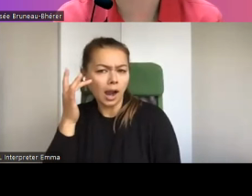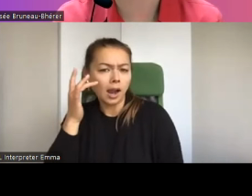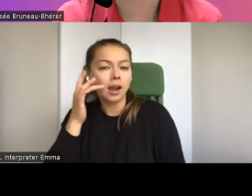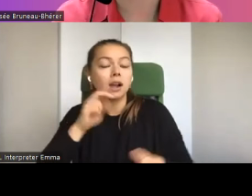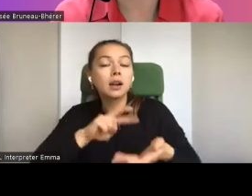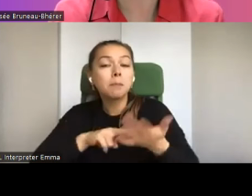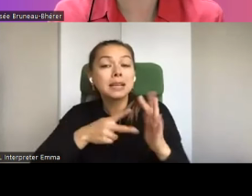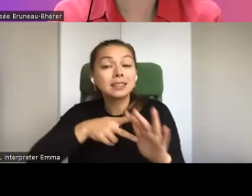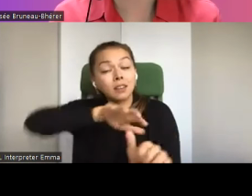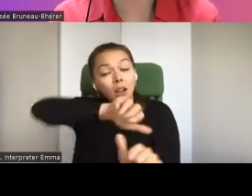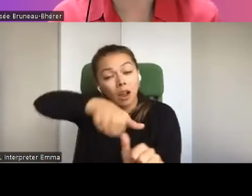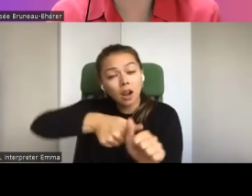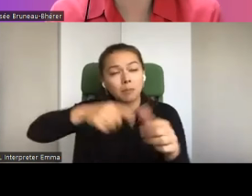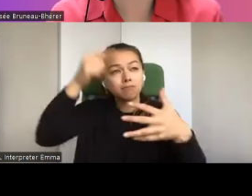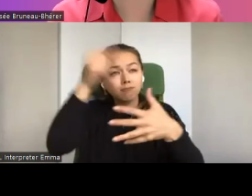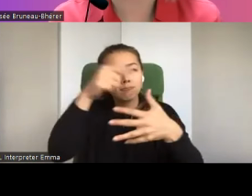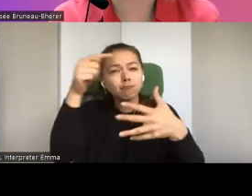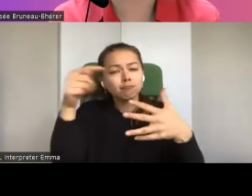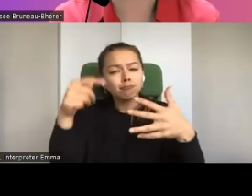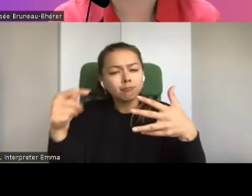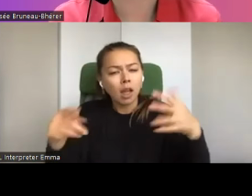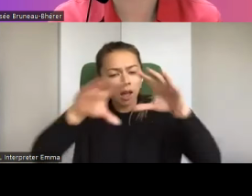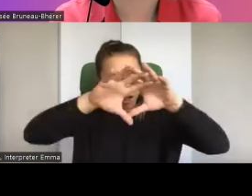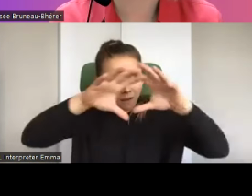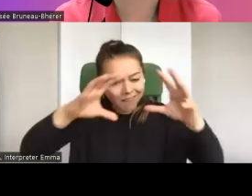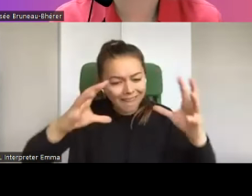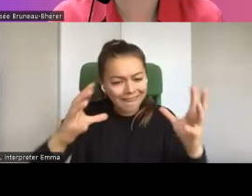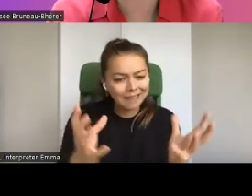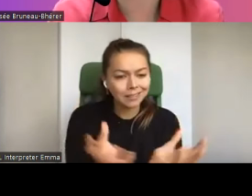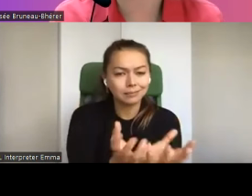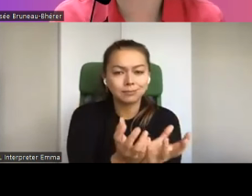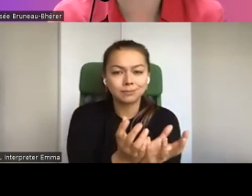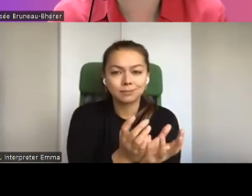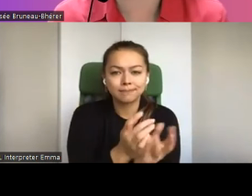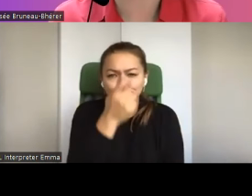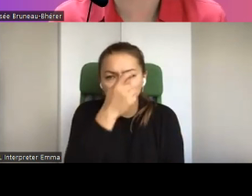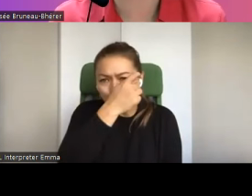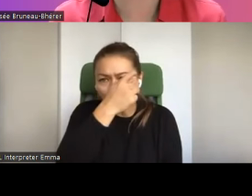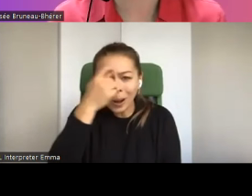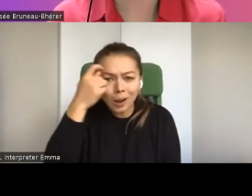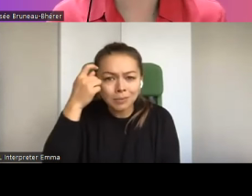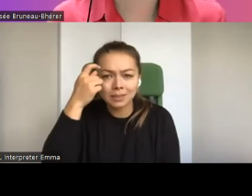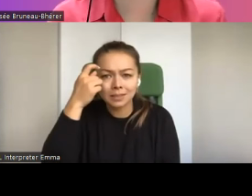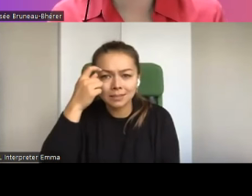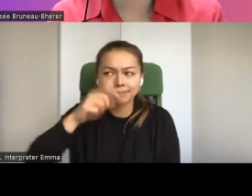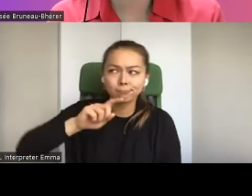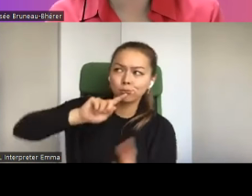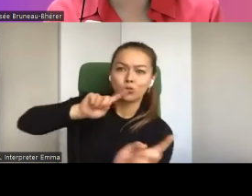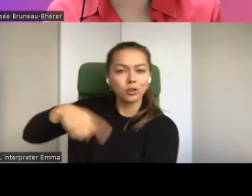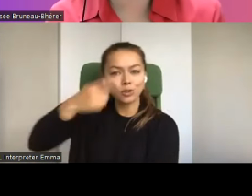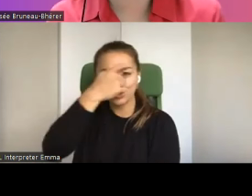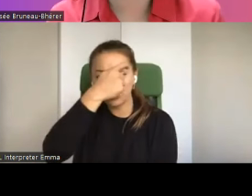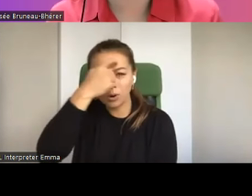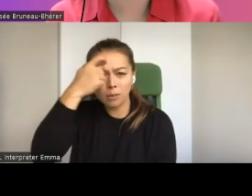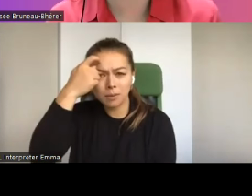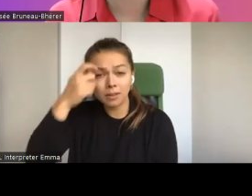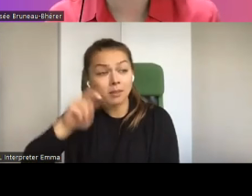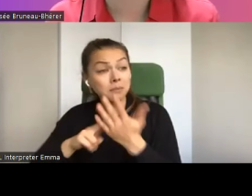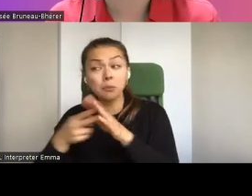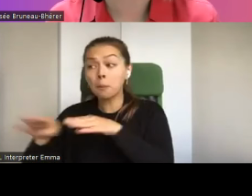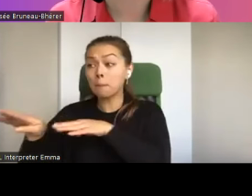these behaviors, even though they're disturbing, are in reaction to trauma, either simple